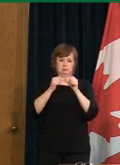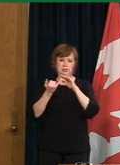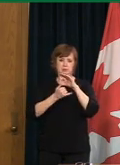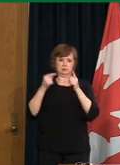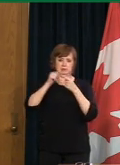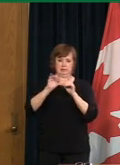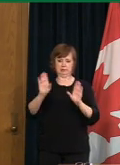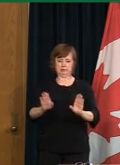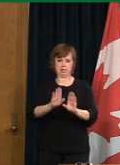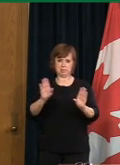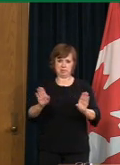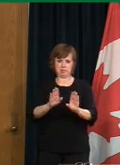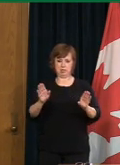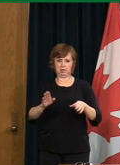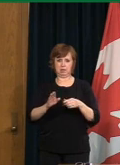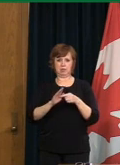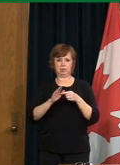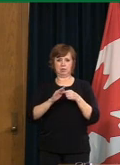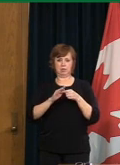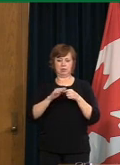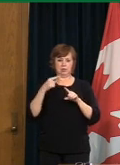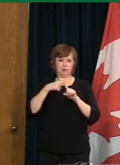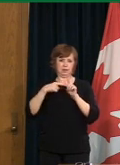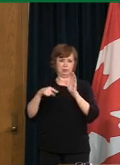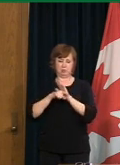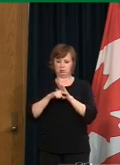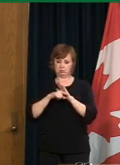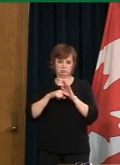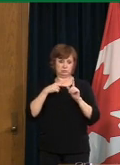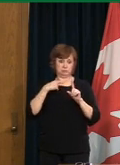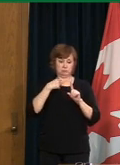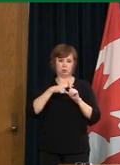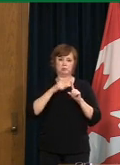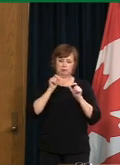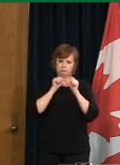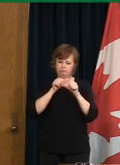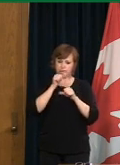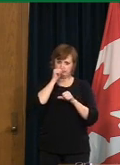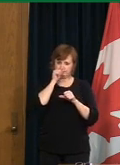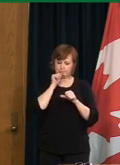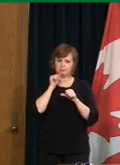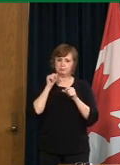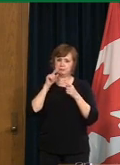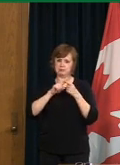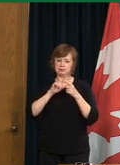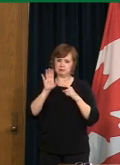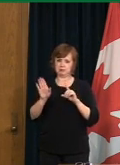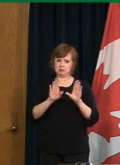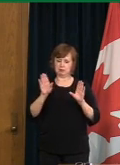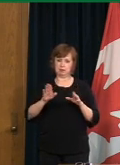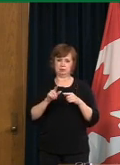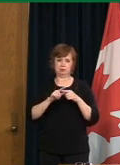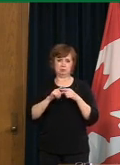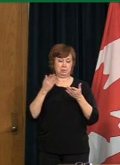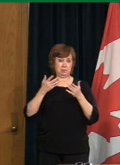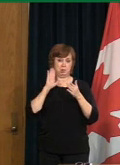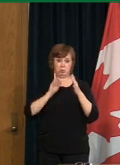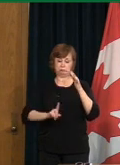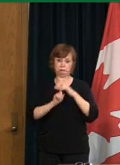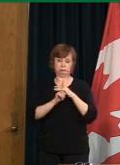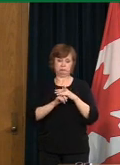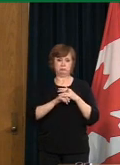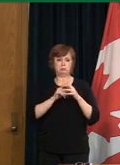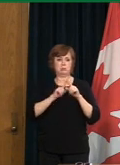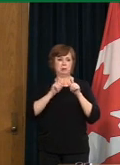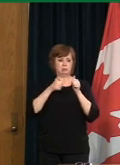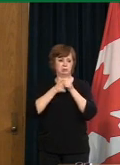till Sunday, regardless of the test results, and follow the public health advice that is being provided, as we would hope everyone in the province will.